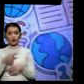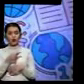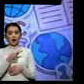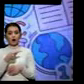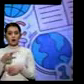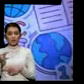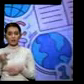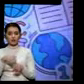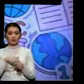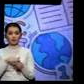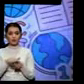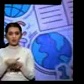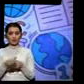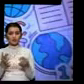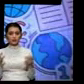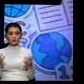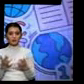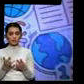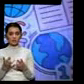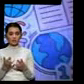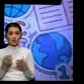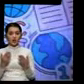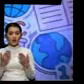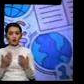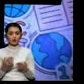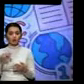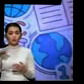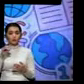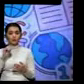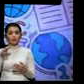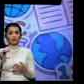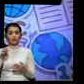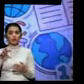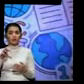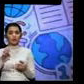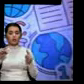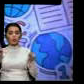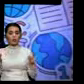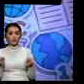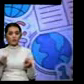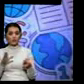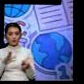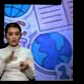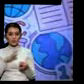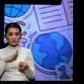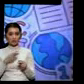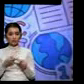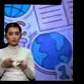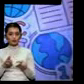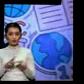ayirish amalini bajarishimiz kerak. Ushbu tenglamamiz qovusli tenglama bo'lganligi uchun